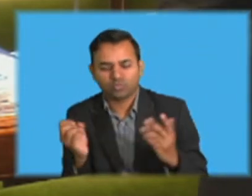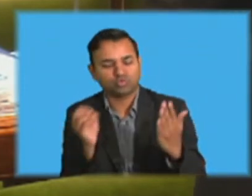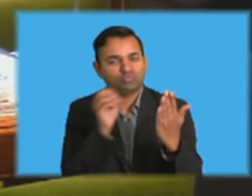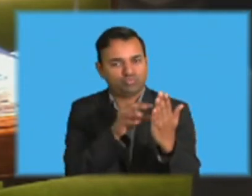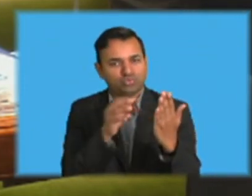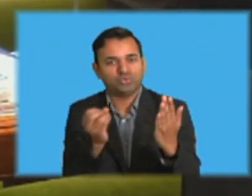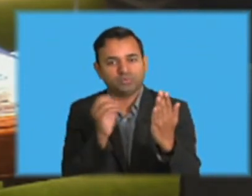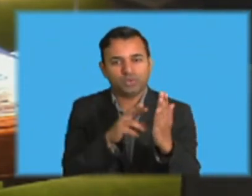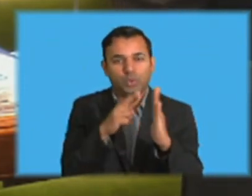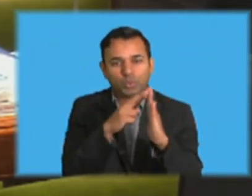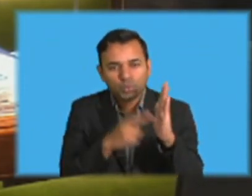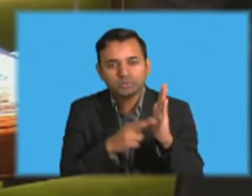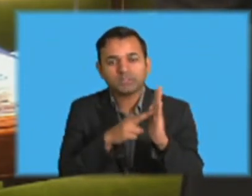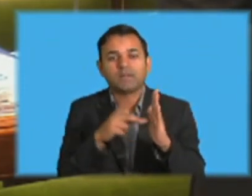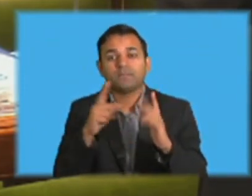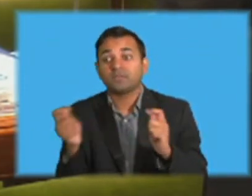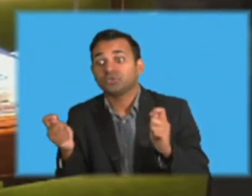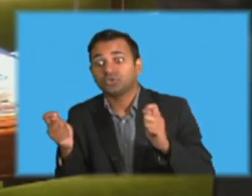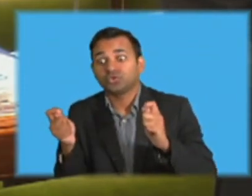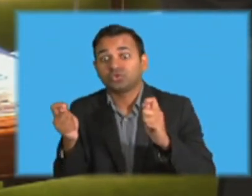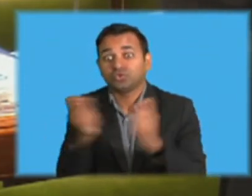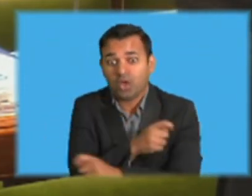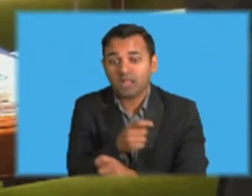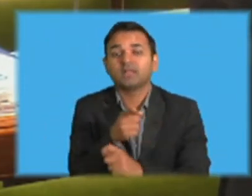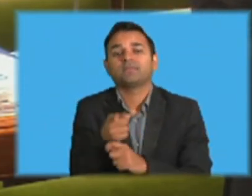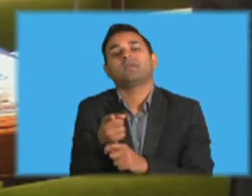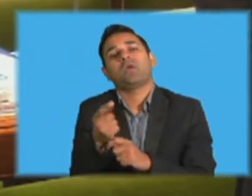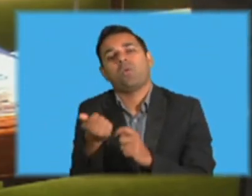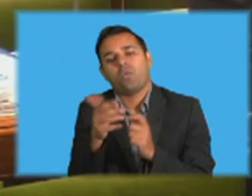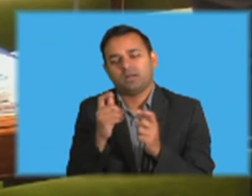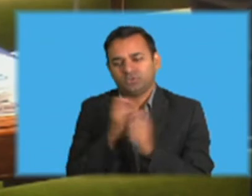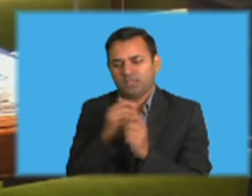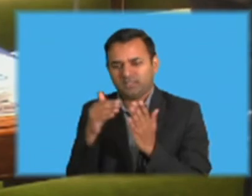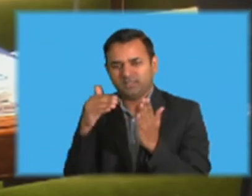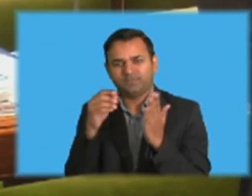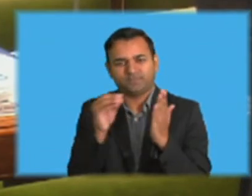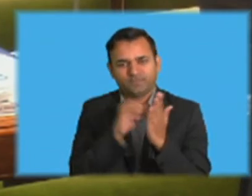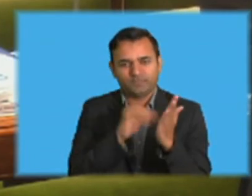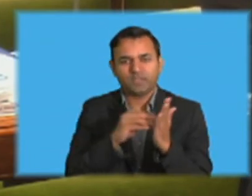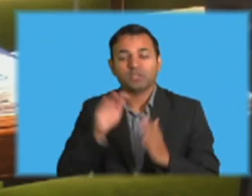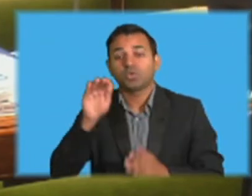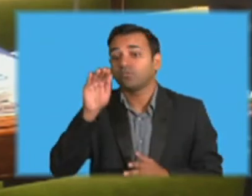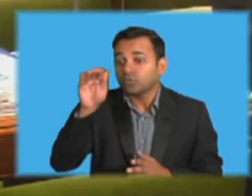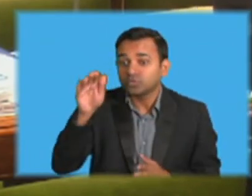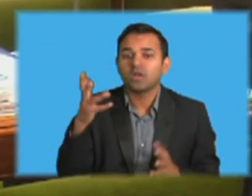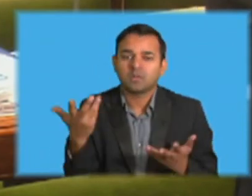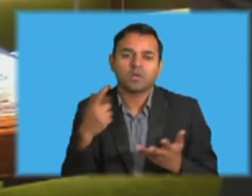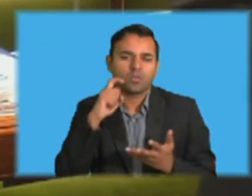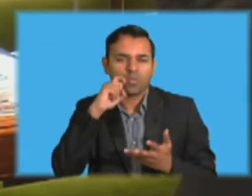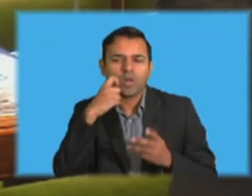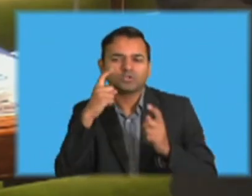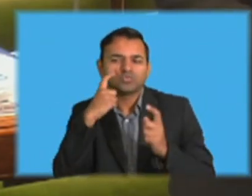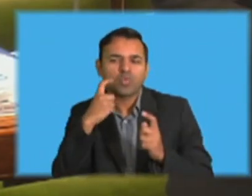the circumstances change, of course, later on, and the power dynamics becomes different, then the regulations will be amended accordingly. But